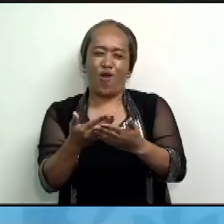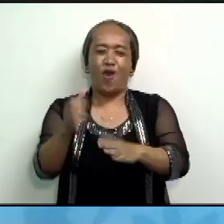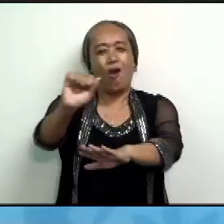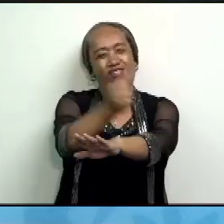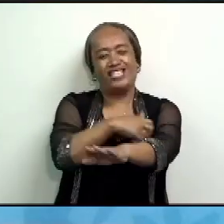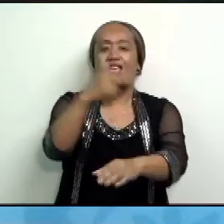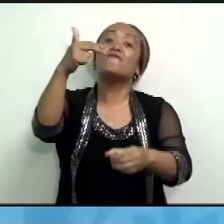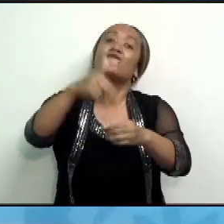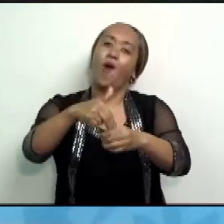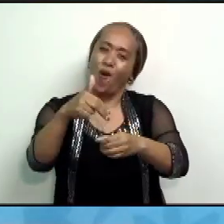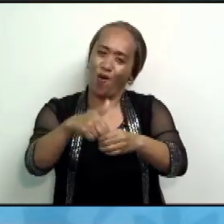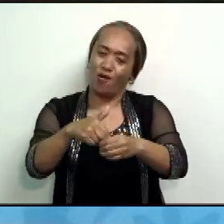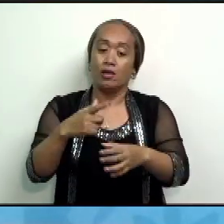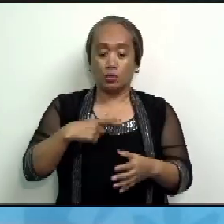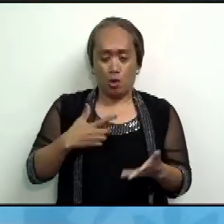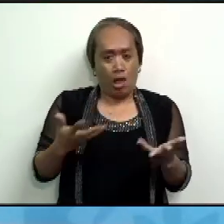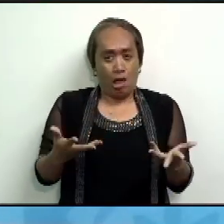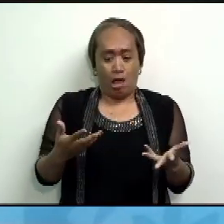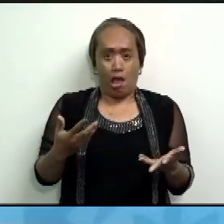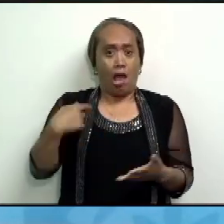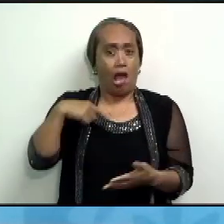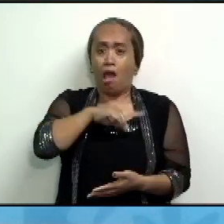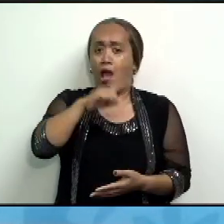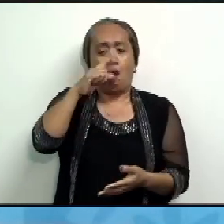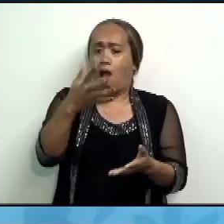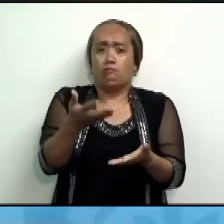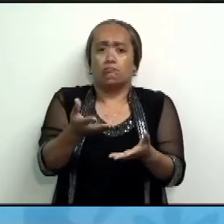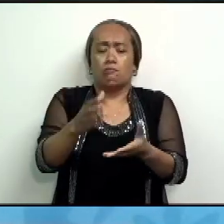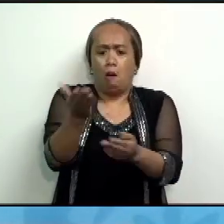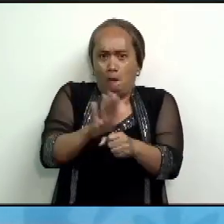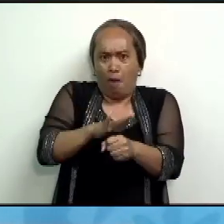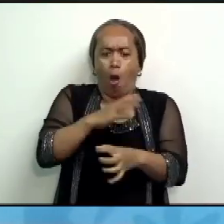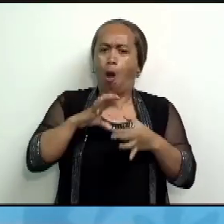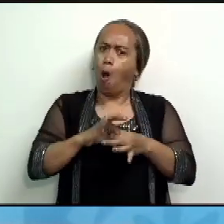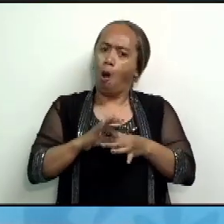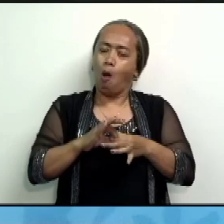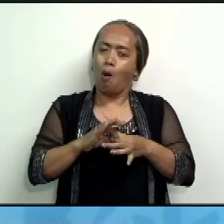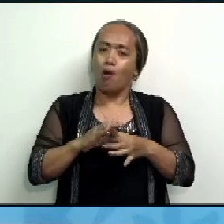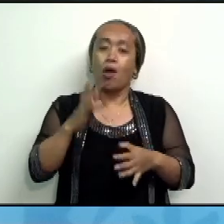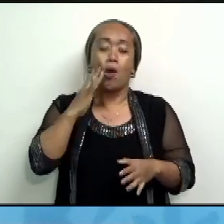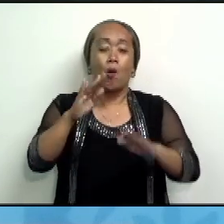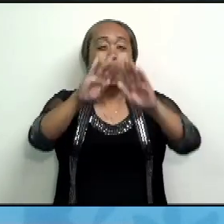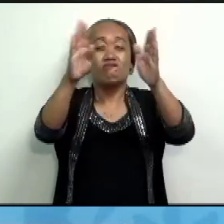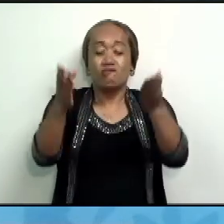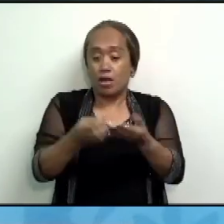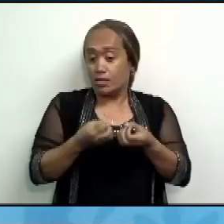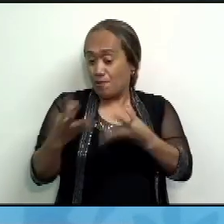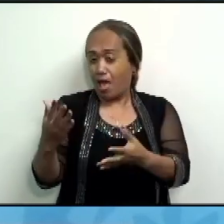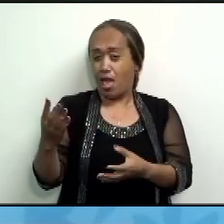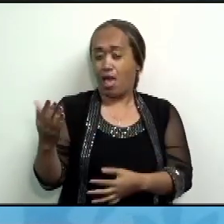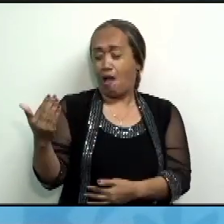overseas. We do not produce our own. So when global fuel supply is